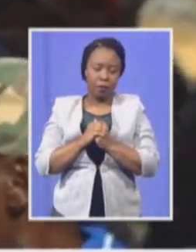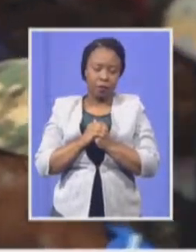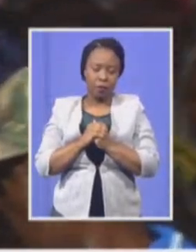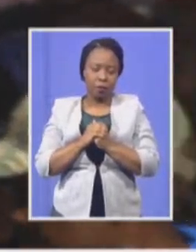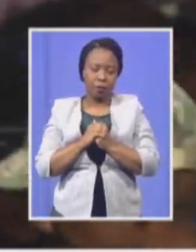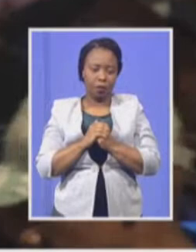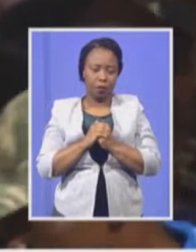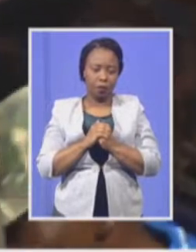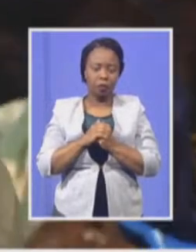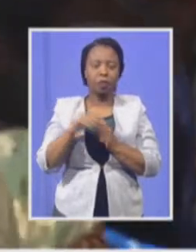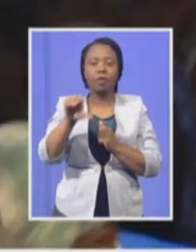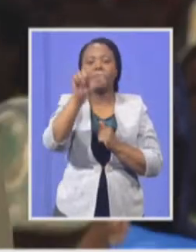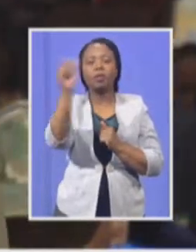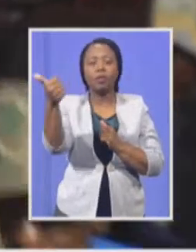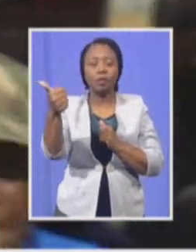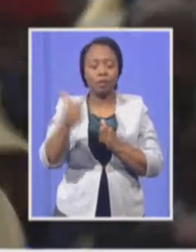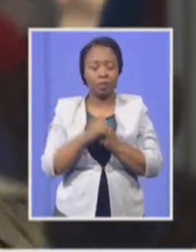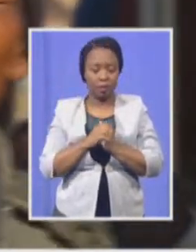olandelayo